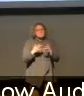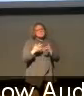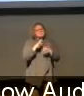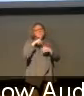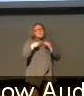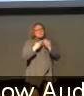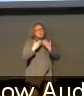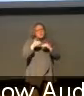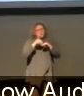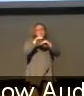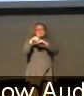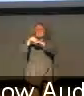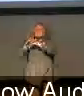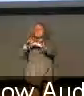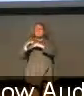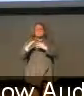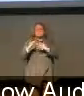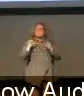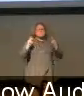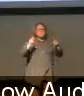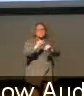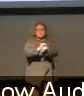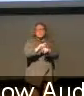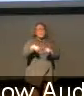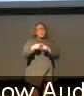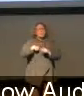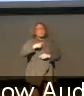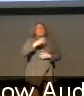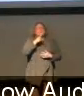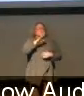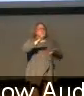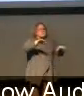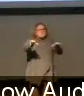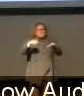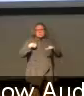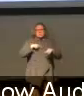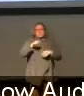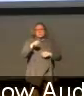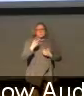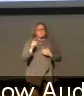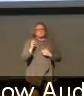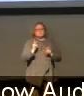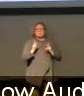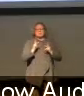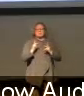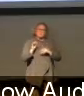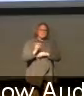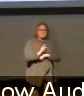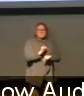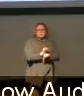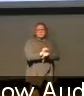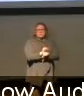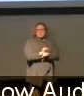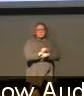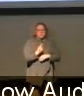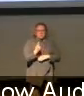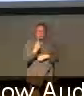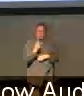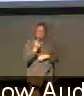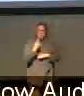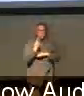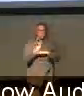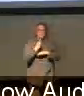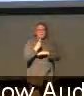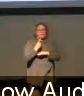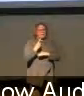redeployment. When we put out our notice that we were looking for people to be redeployed, in less than a day, we had